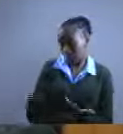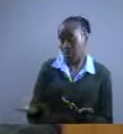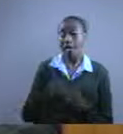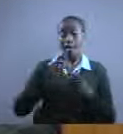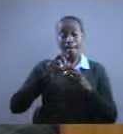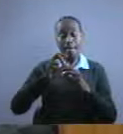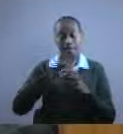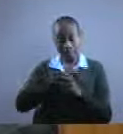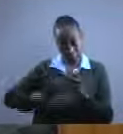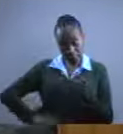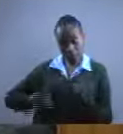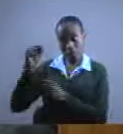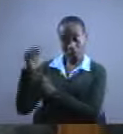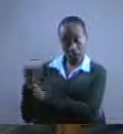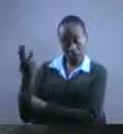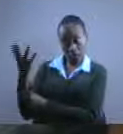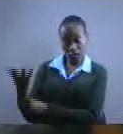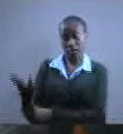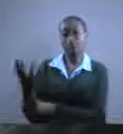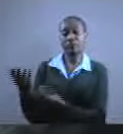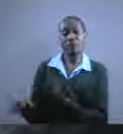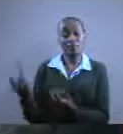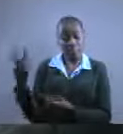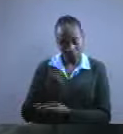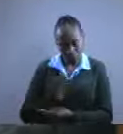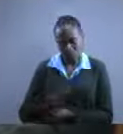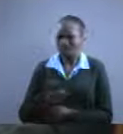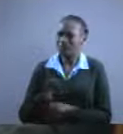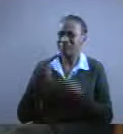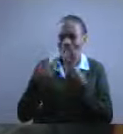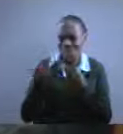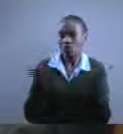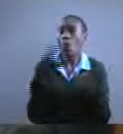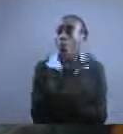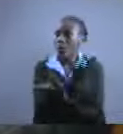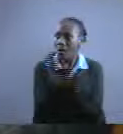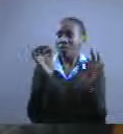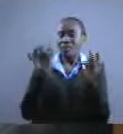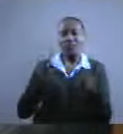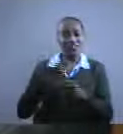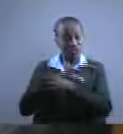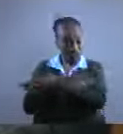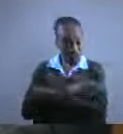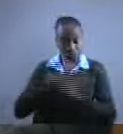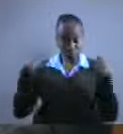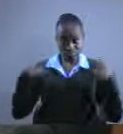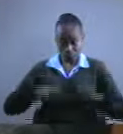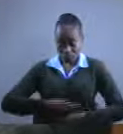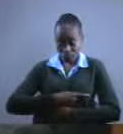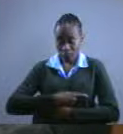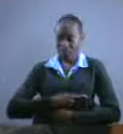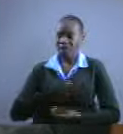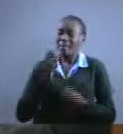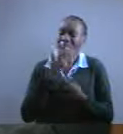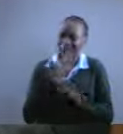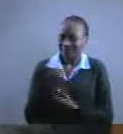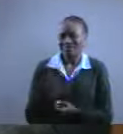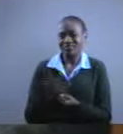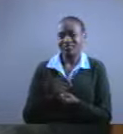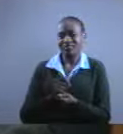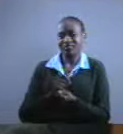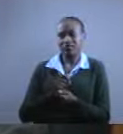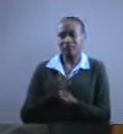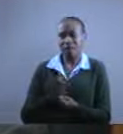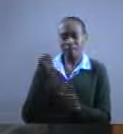Gauteng Premier Nomvula Mkonyane to call upon those who wear their party's gear to desist from such undemocratic